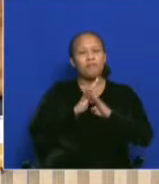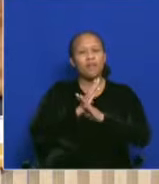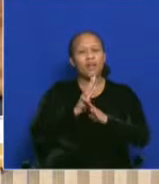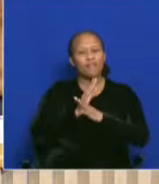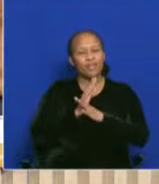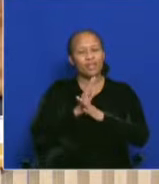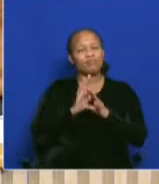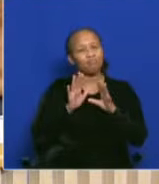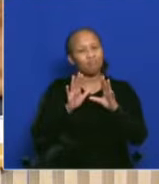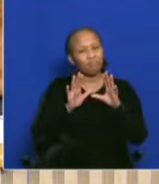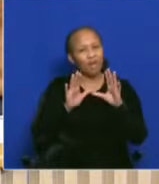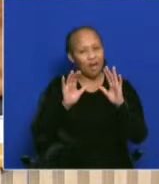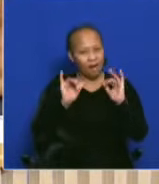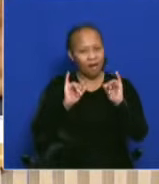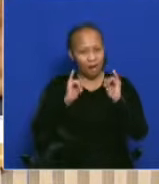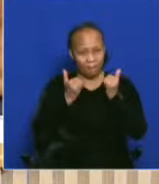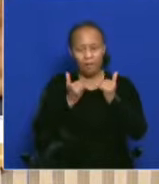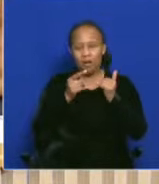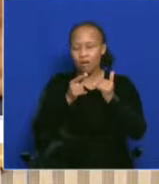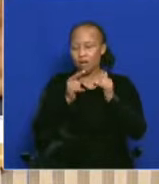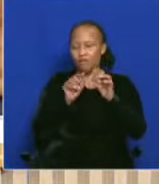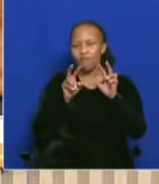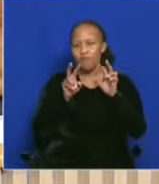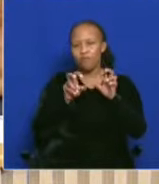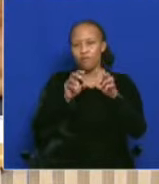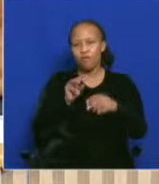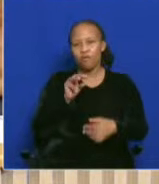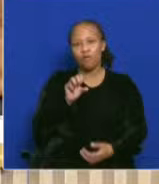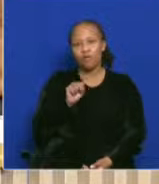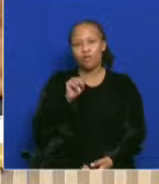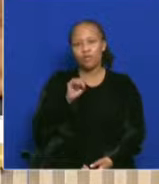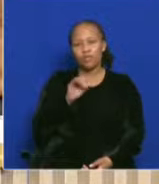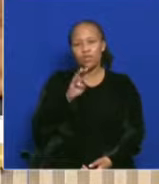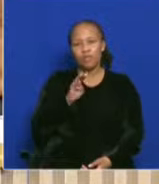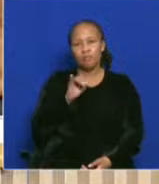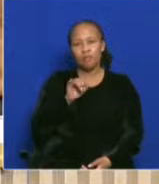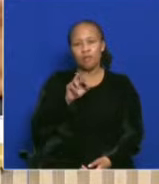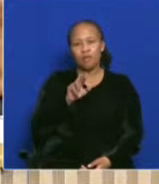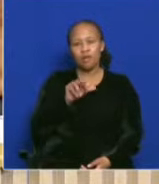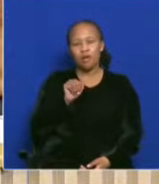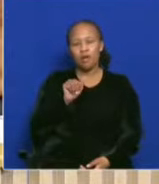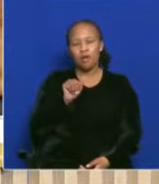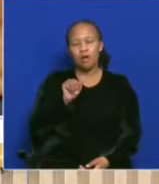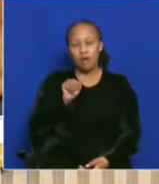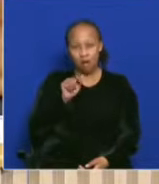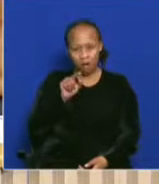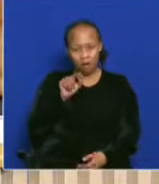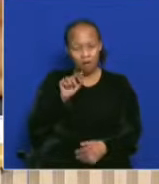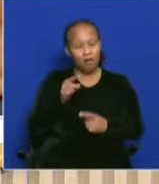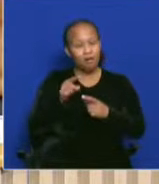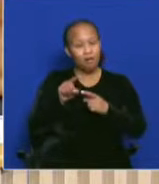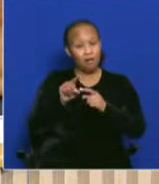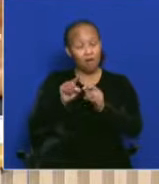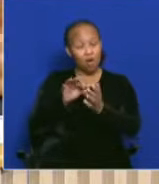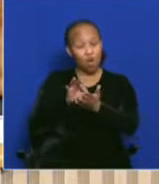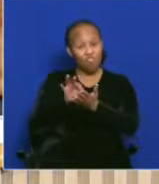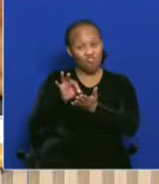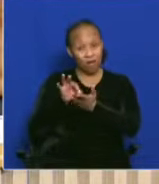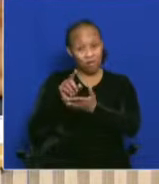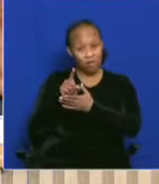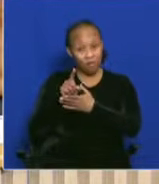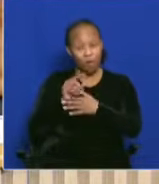Siberia's master agreement with National Treasury. That Fani, or Pilot, as